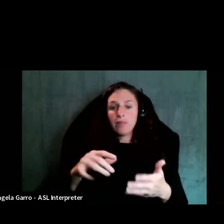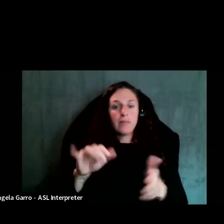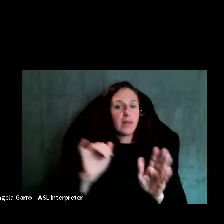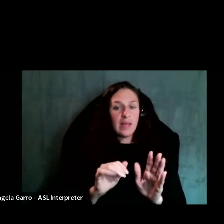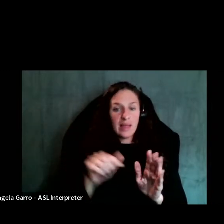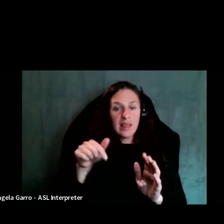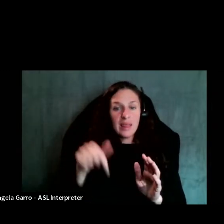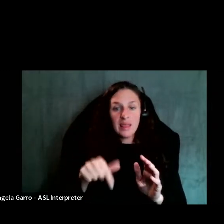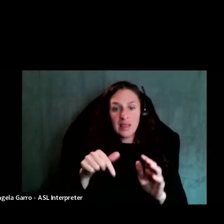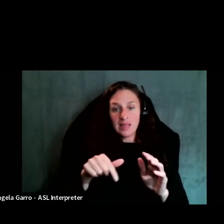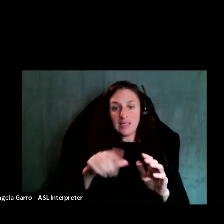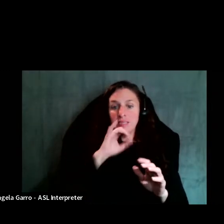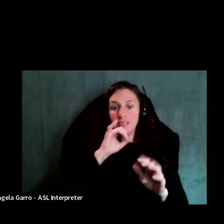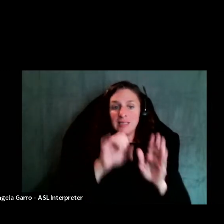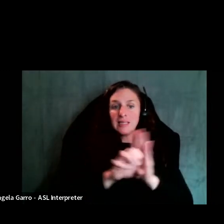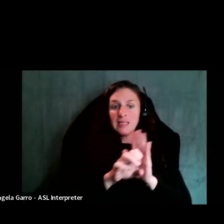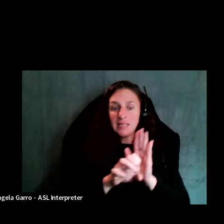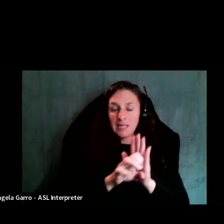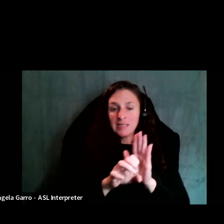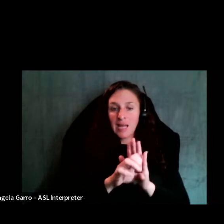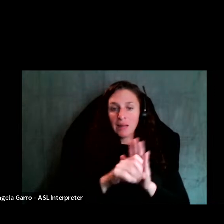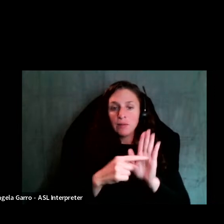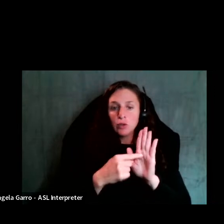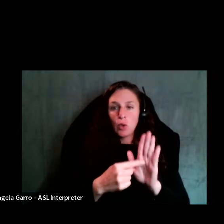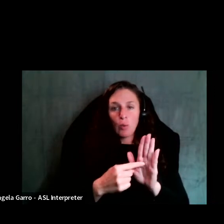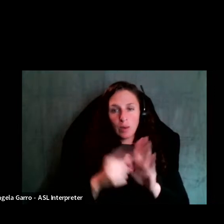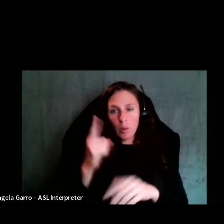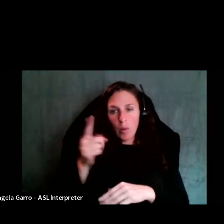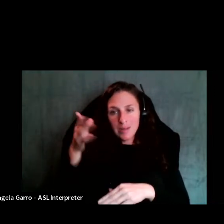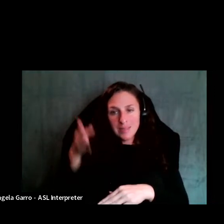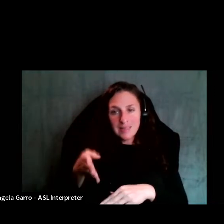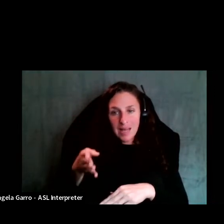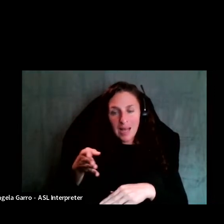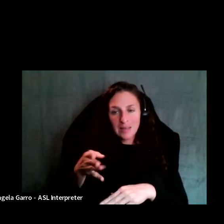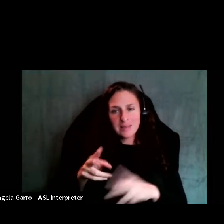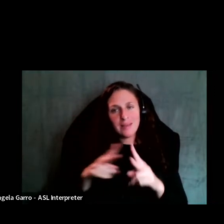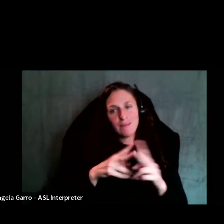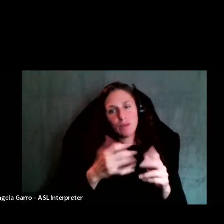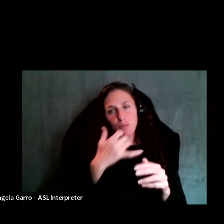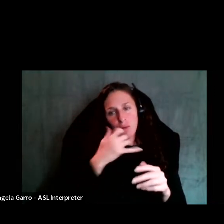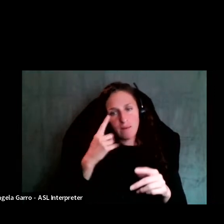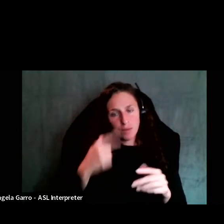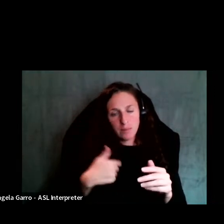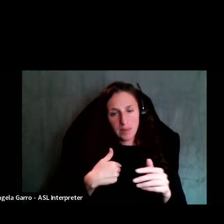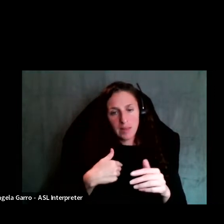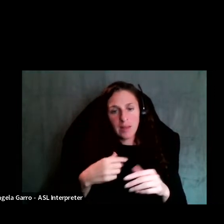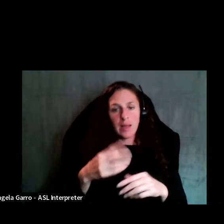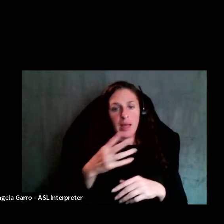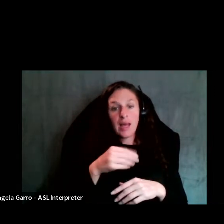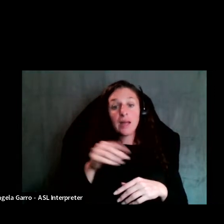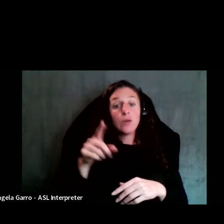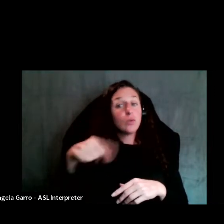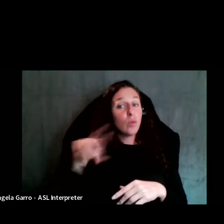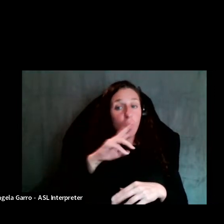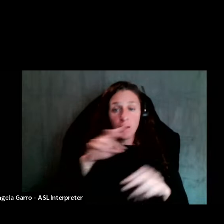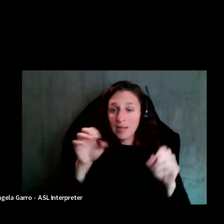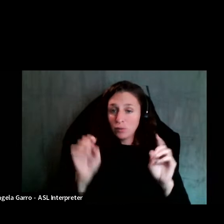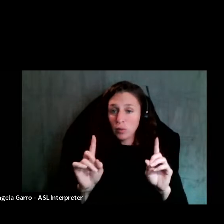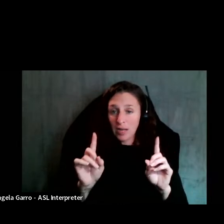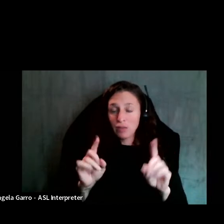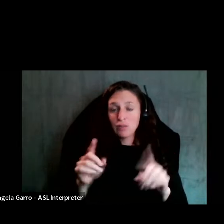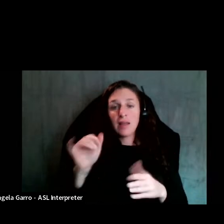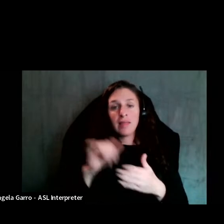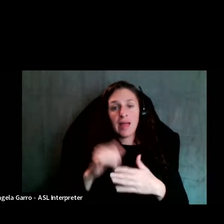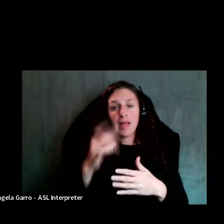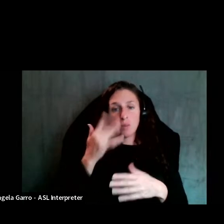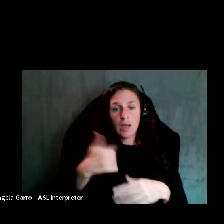is an example of showing one side that is very wrong to me. And again, you are educators, and this is why we're